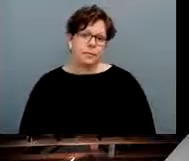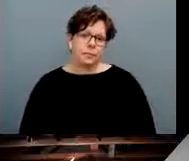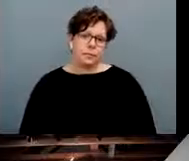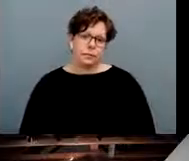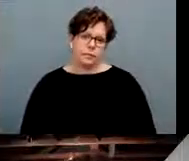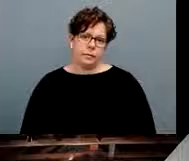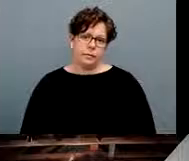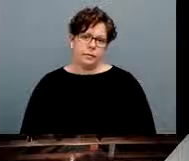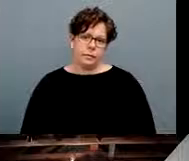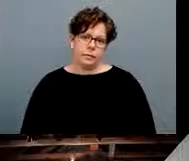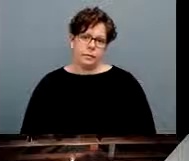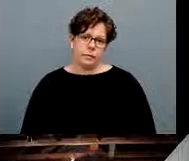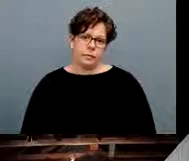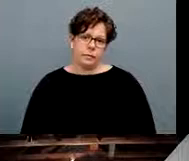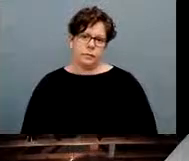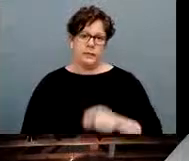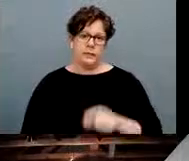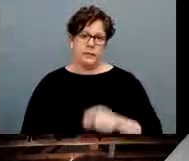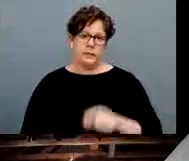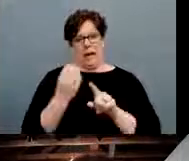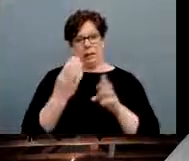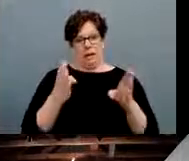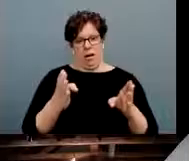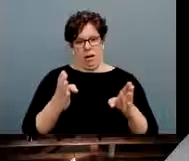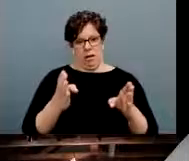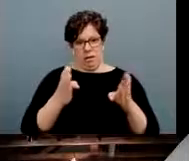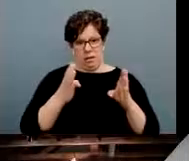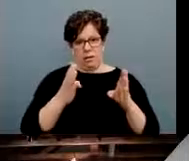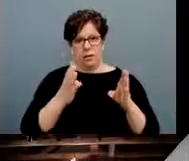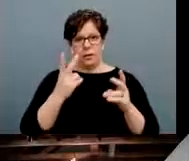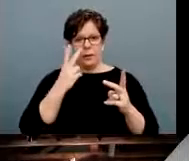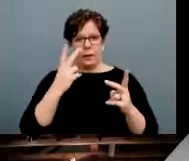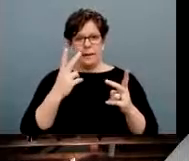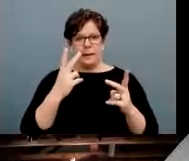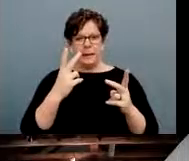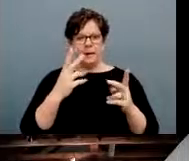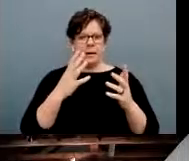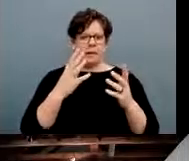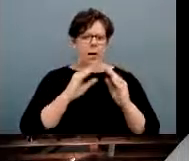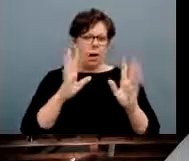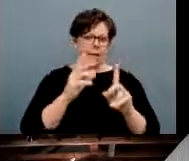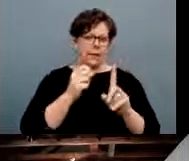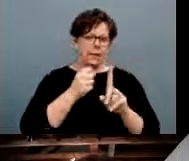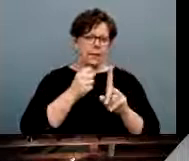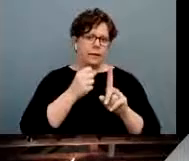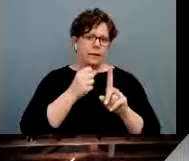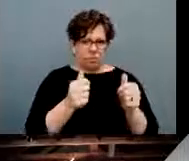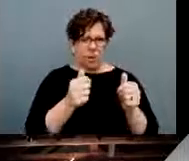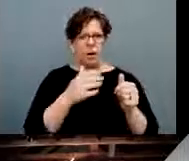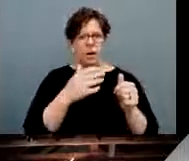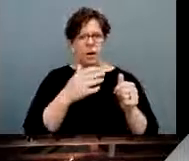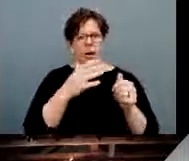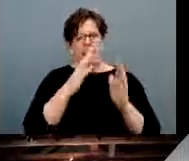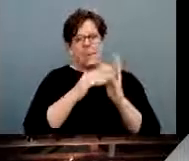All right, so we're looking at the exterior of the trailer here. You can see that weathering very evidently with the paint that's peeling away. The front door to